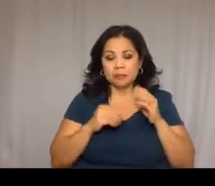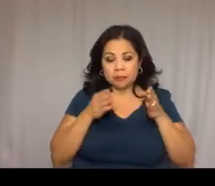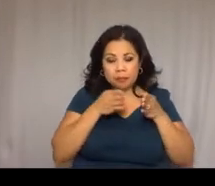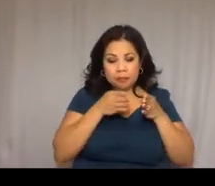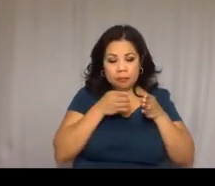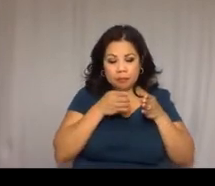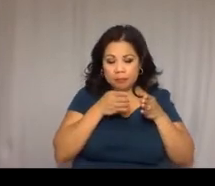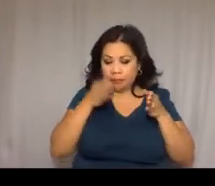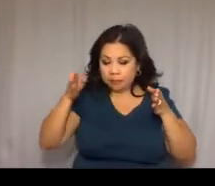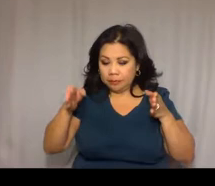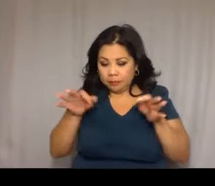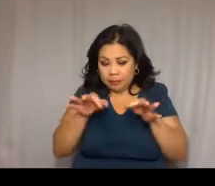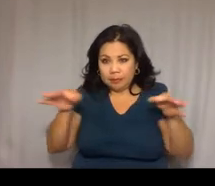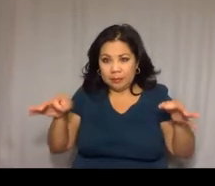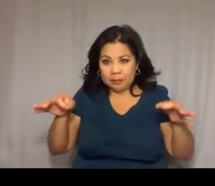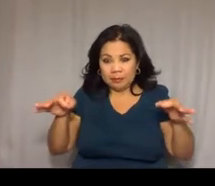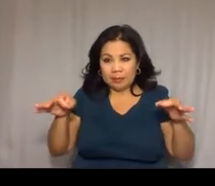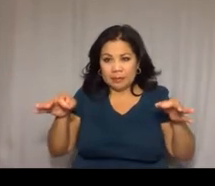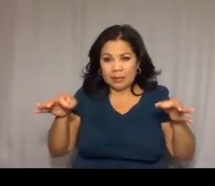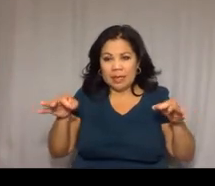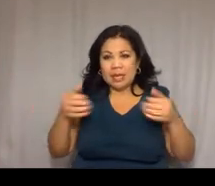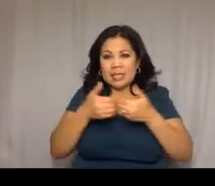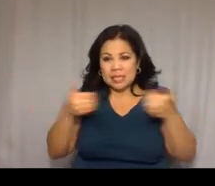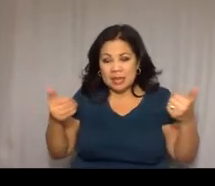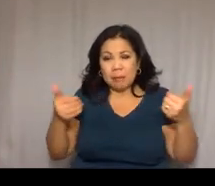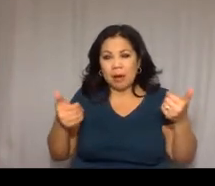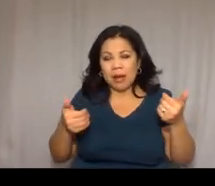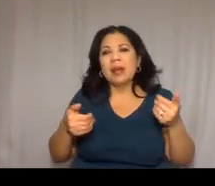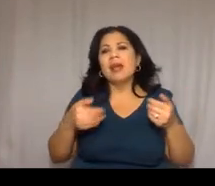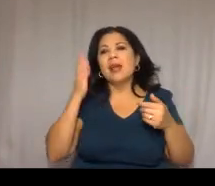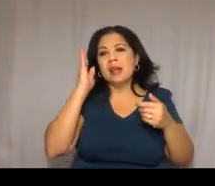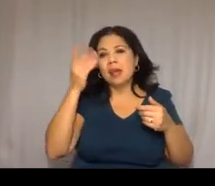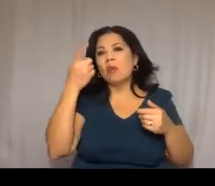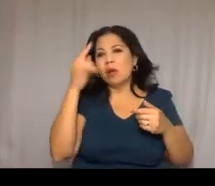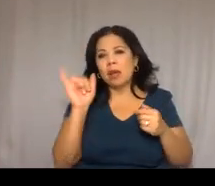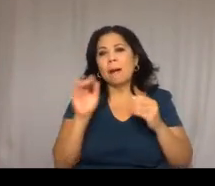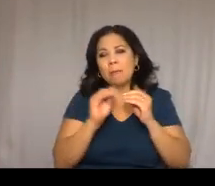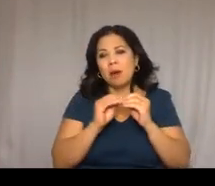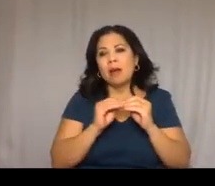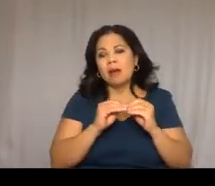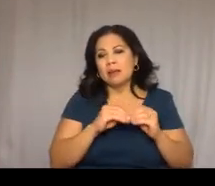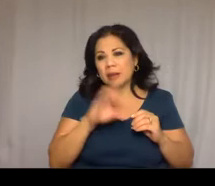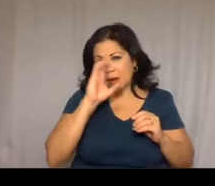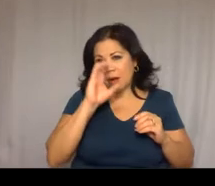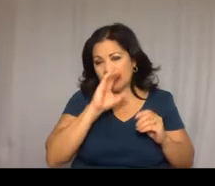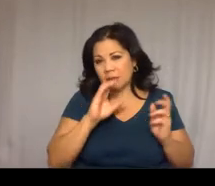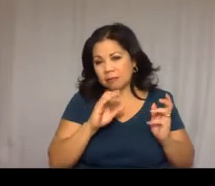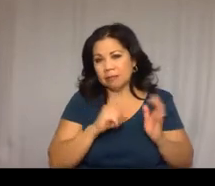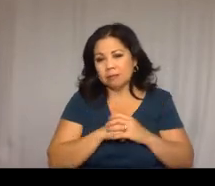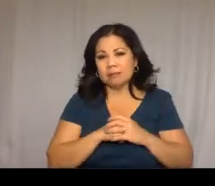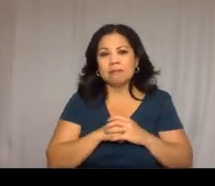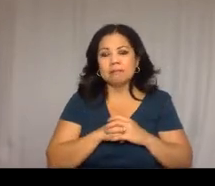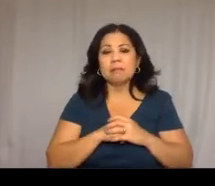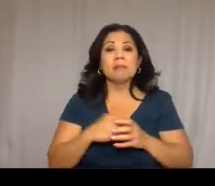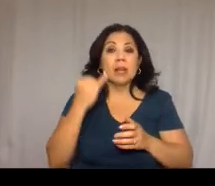the more cartoon-like your character will look. So if you don't want it to look cartoony, don't make them far apart. But if you do